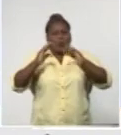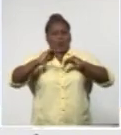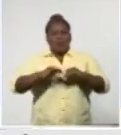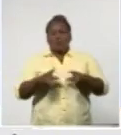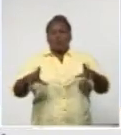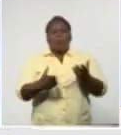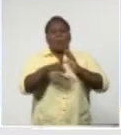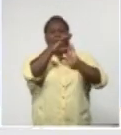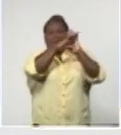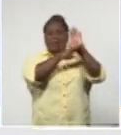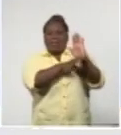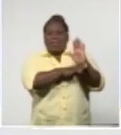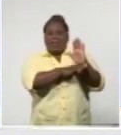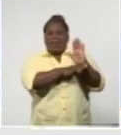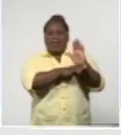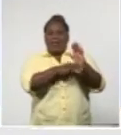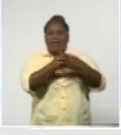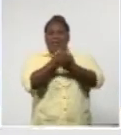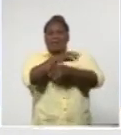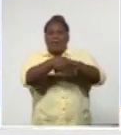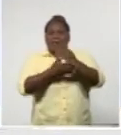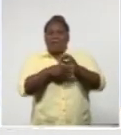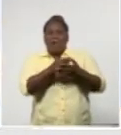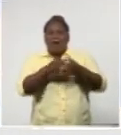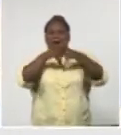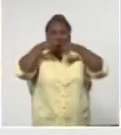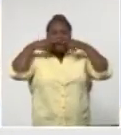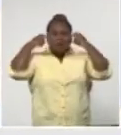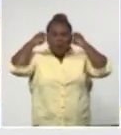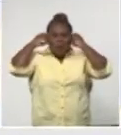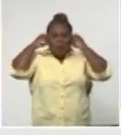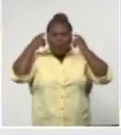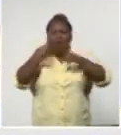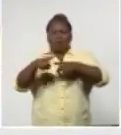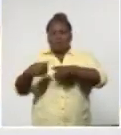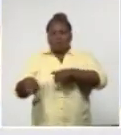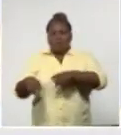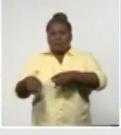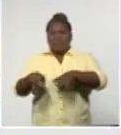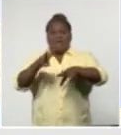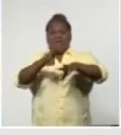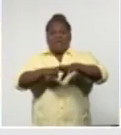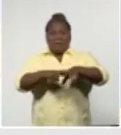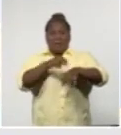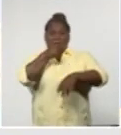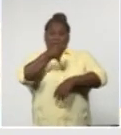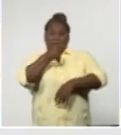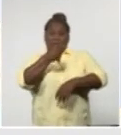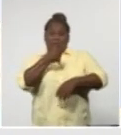keep in mind the complexity of this disease and how difficult it is to control it when